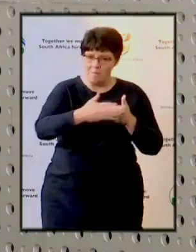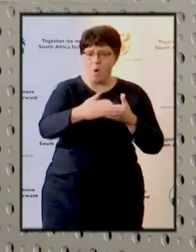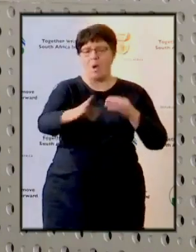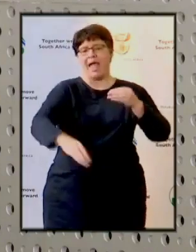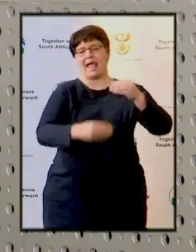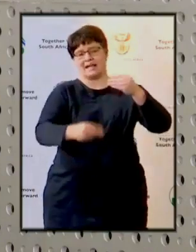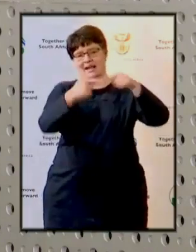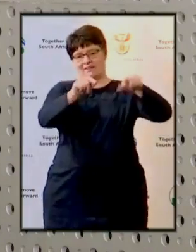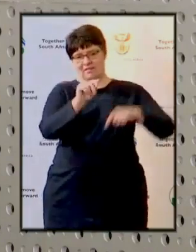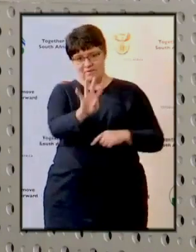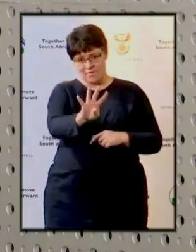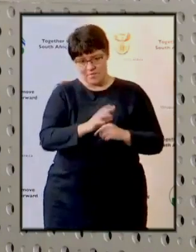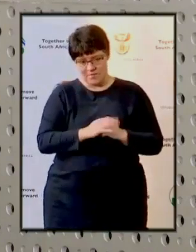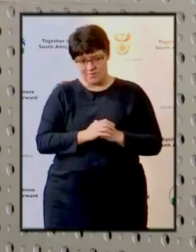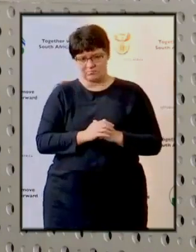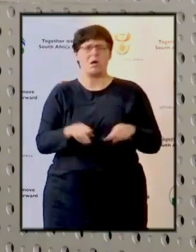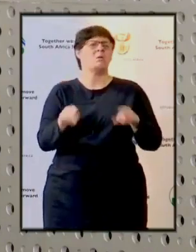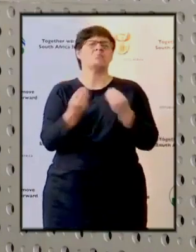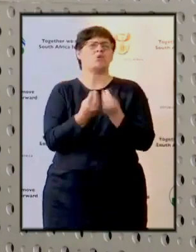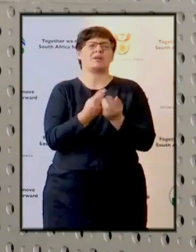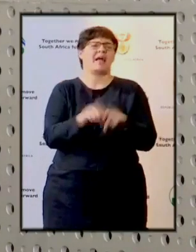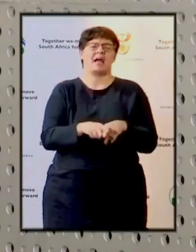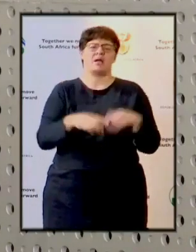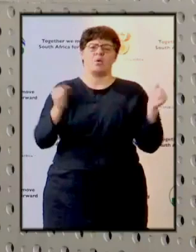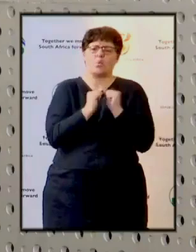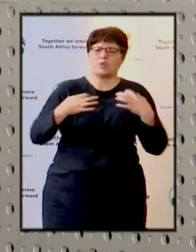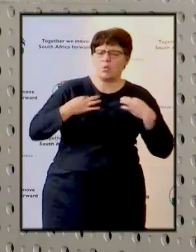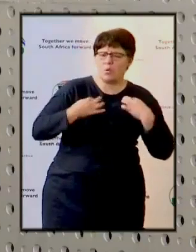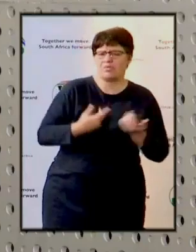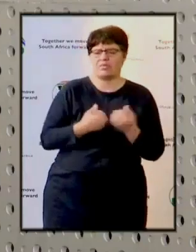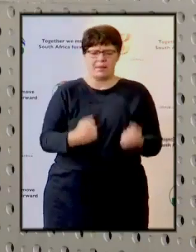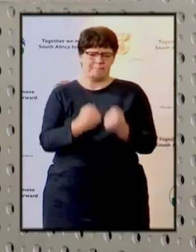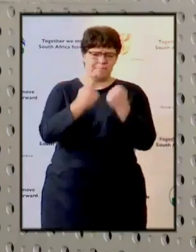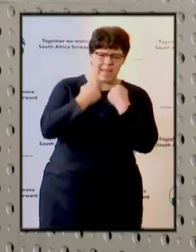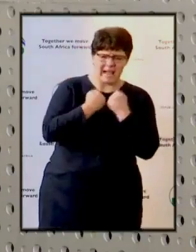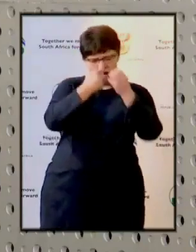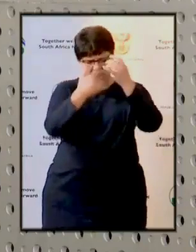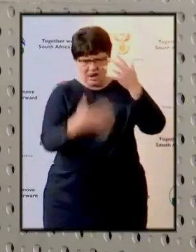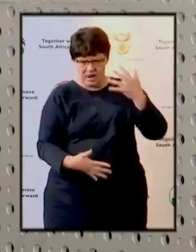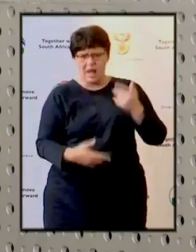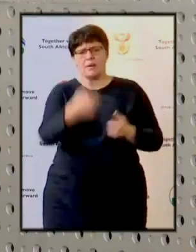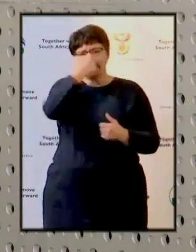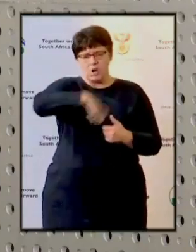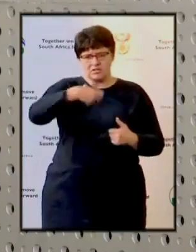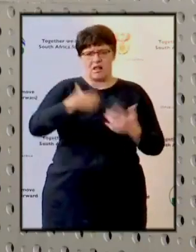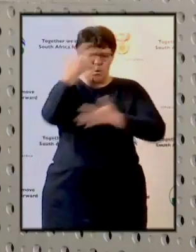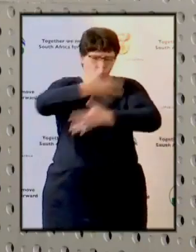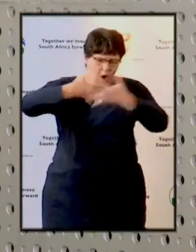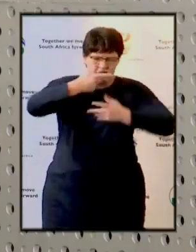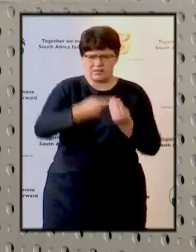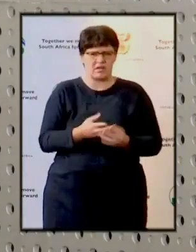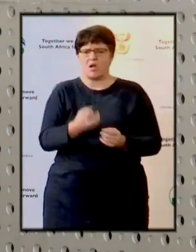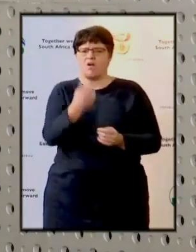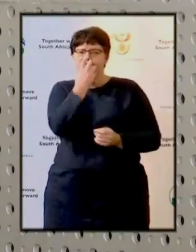4. It will now include products like winter clothing and bedding, and a longer list of personal toiletries, hot foods